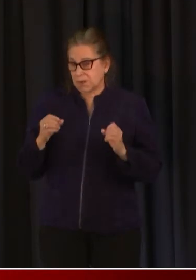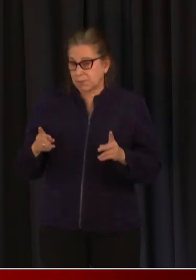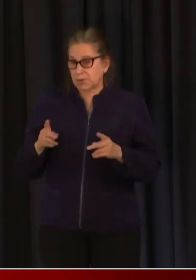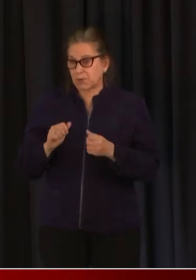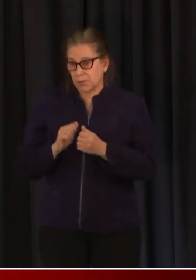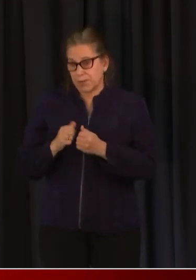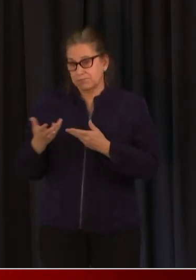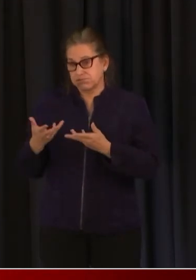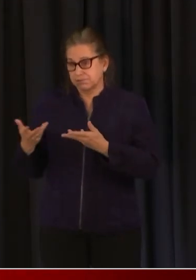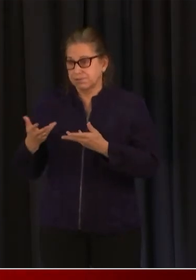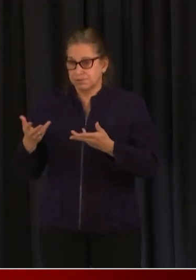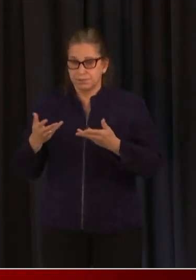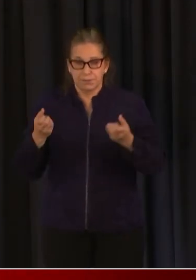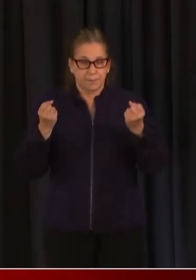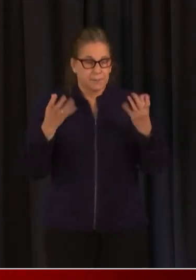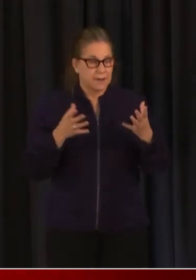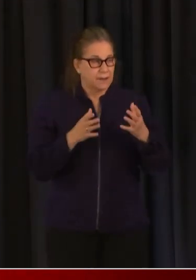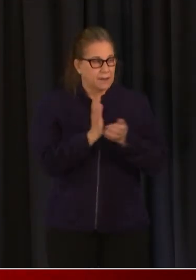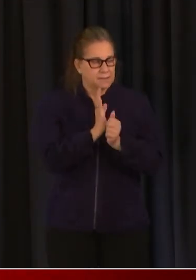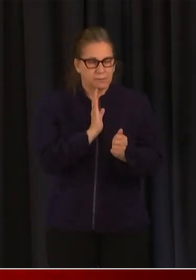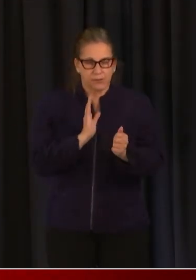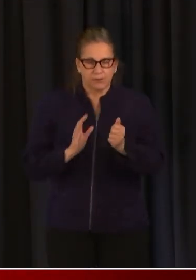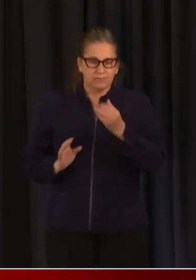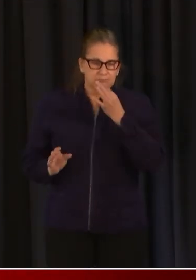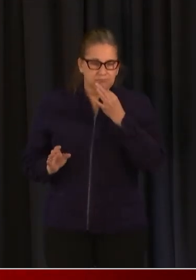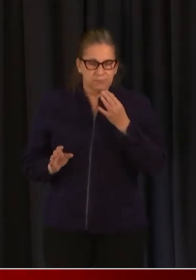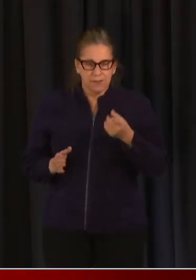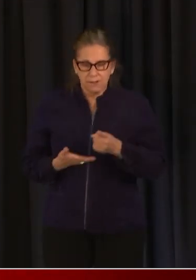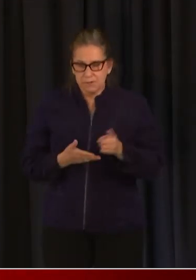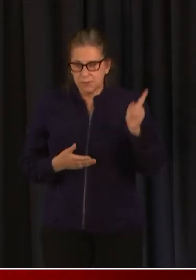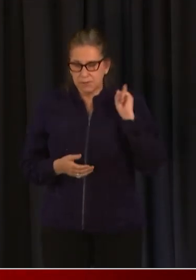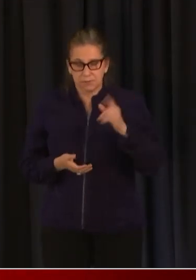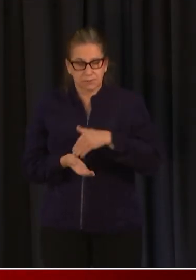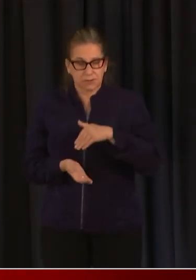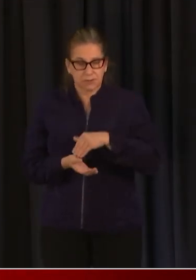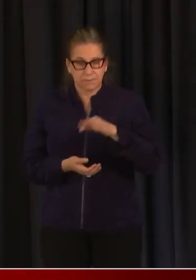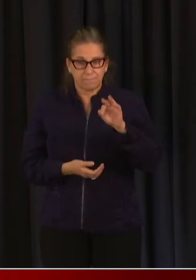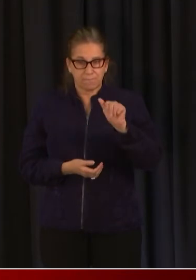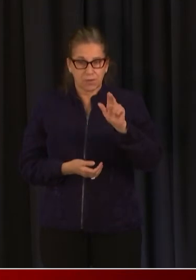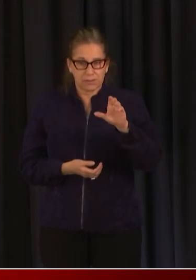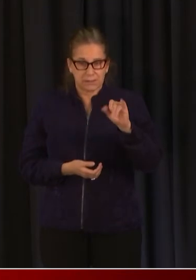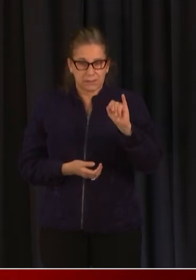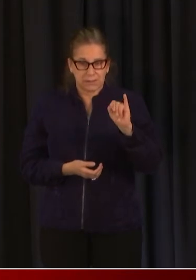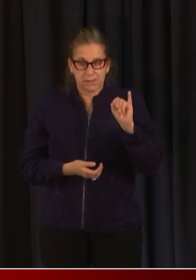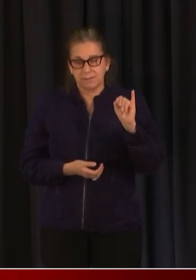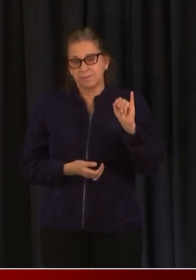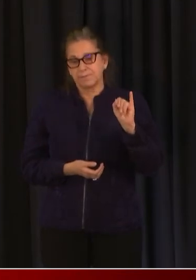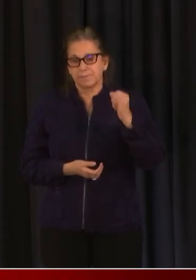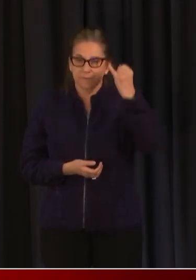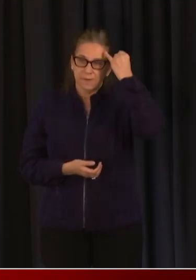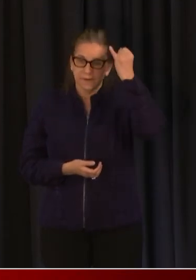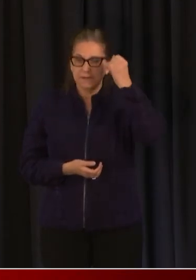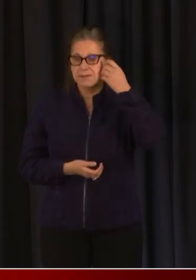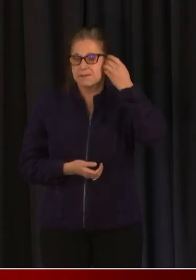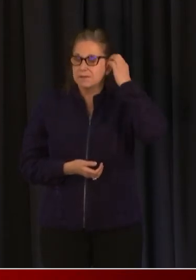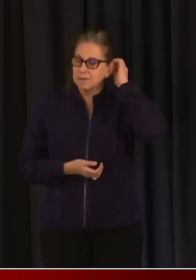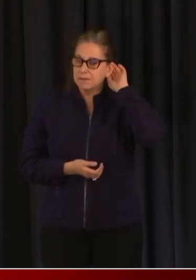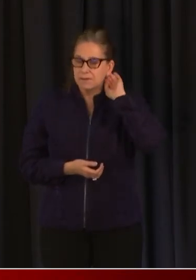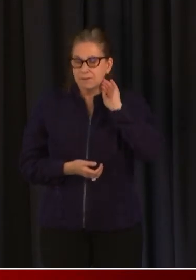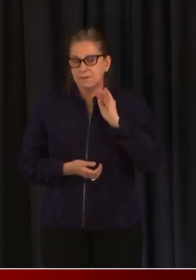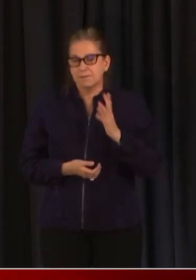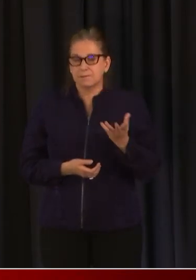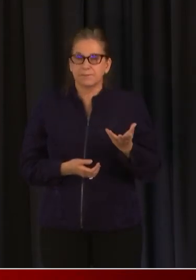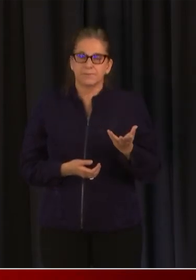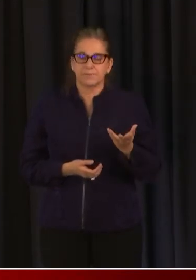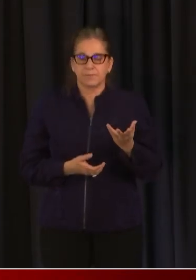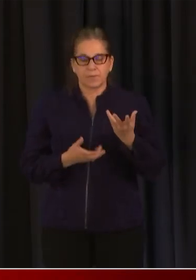with a number of experts last week, Dr. Fauci, experts at the CDC, around this notion that you can relax, or it's